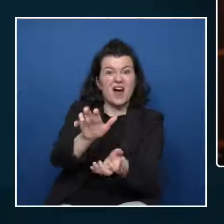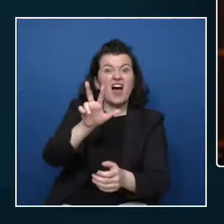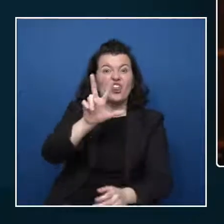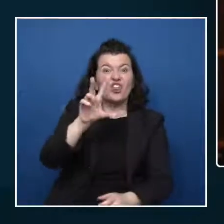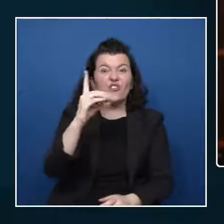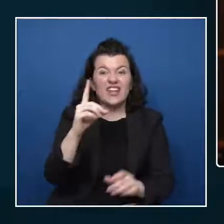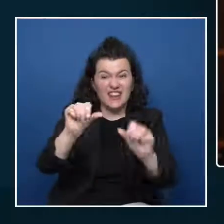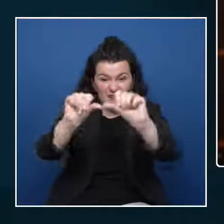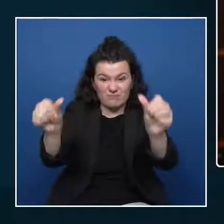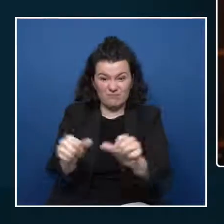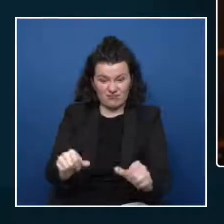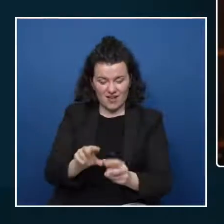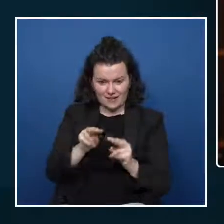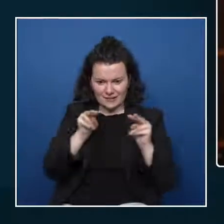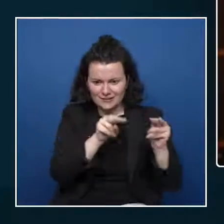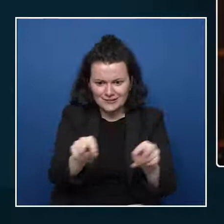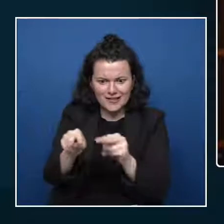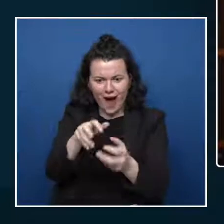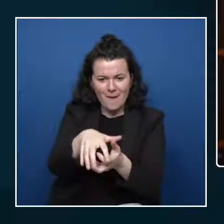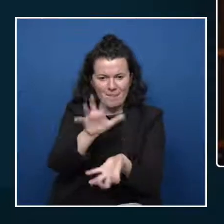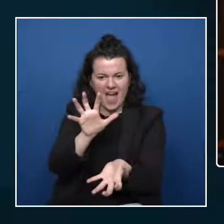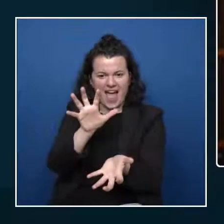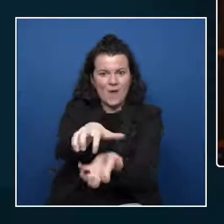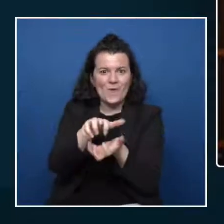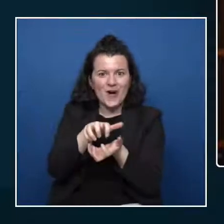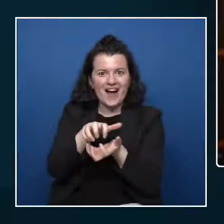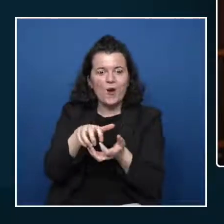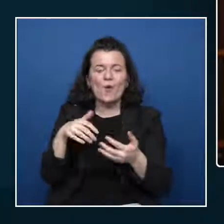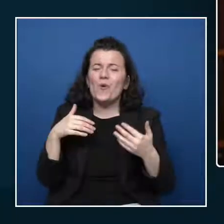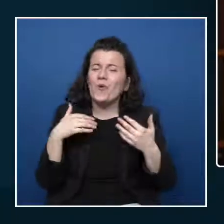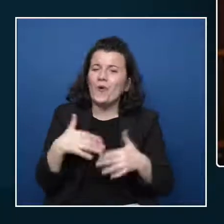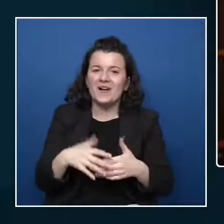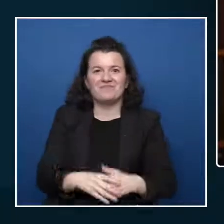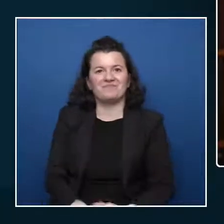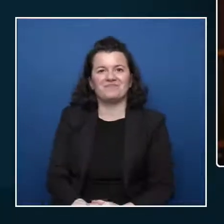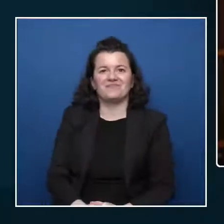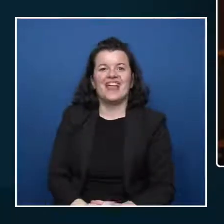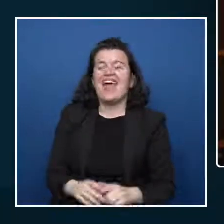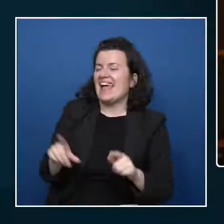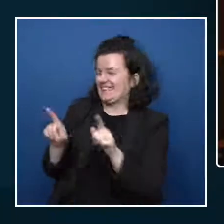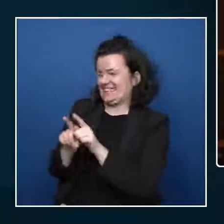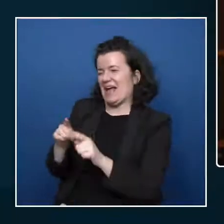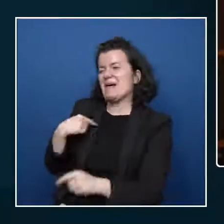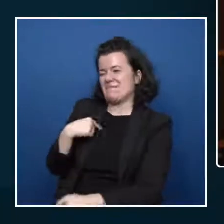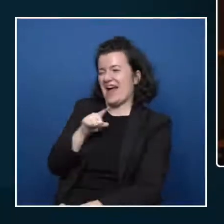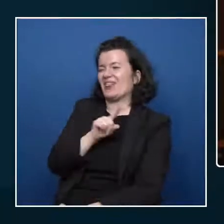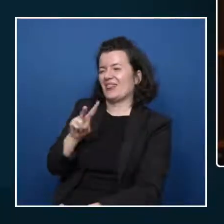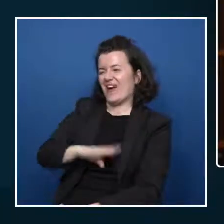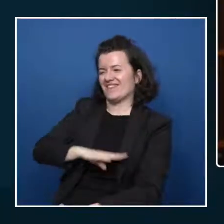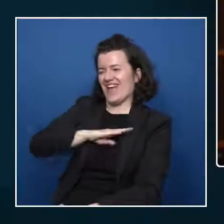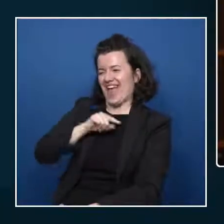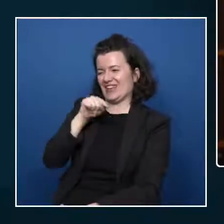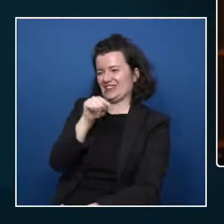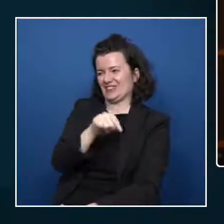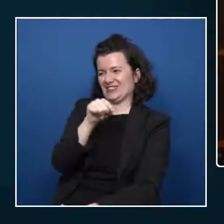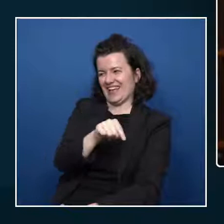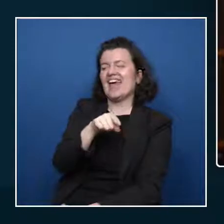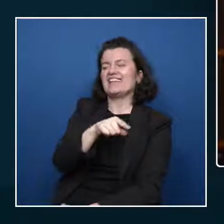Yeah, I think that is one thing my children also enjoyed. They were like, Papa, are you working or can I come